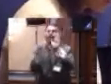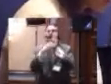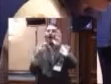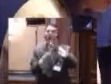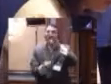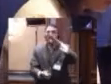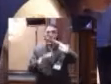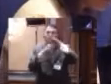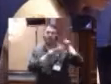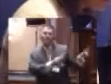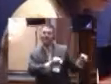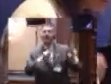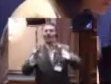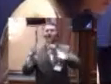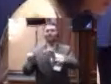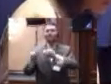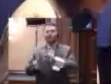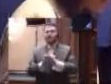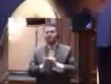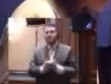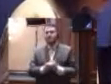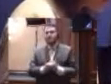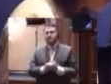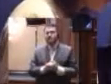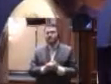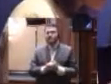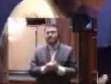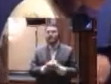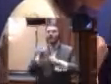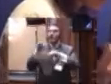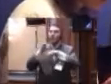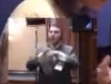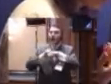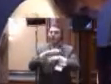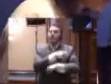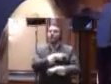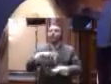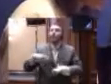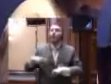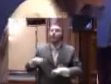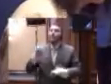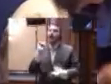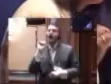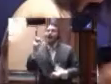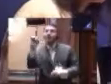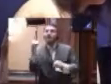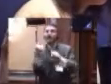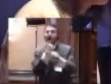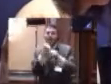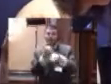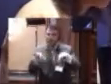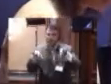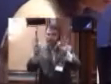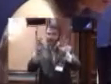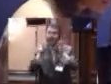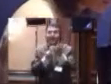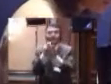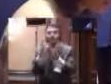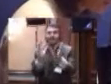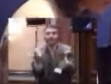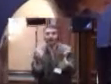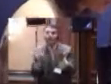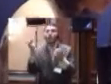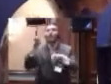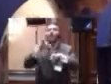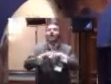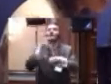government under the new order, the key public institutions such as the rule of law and human rights, and how public services will